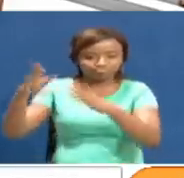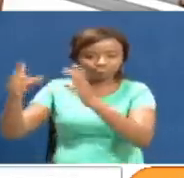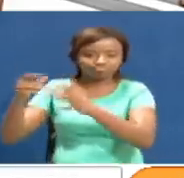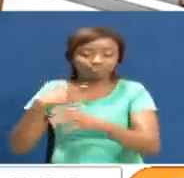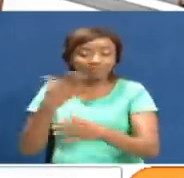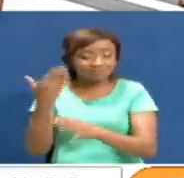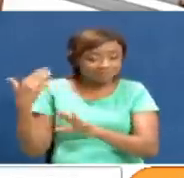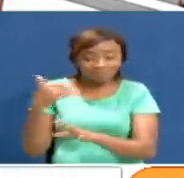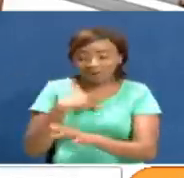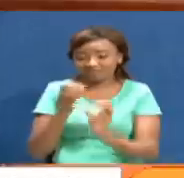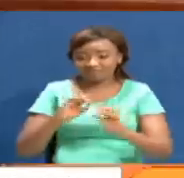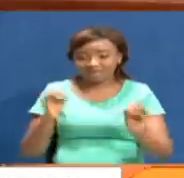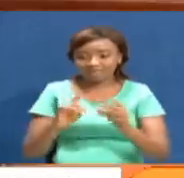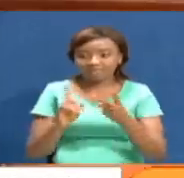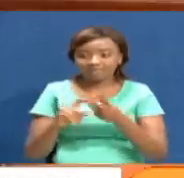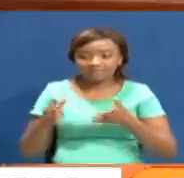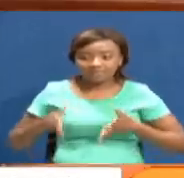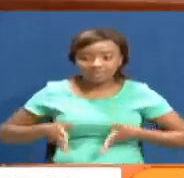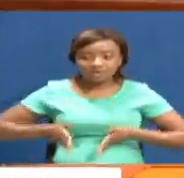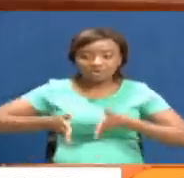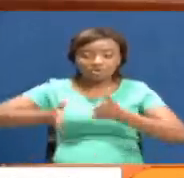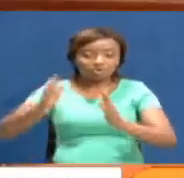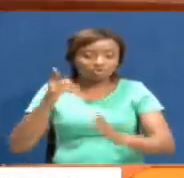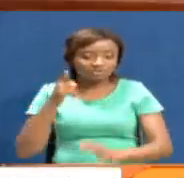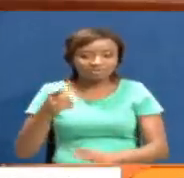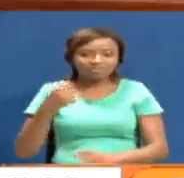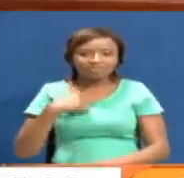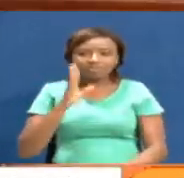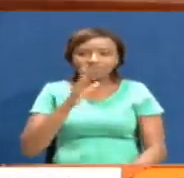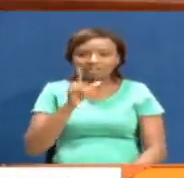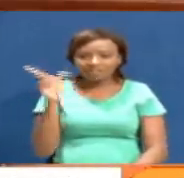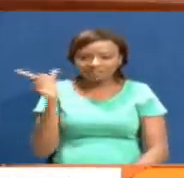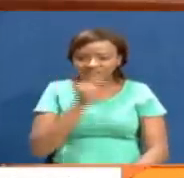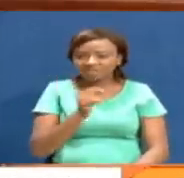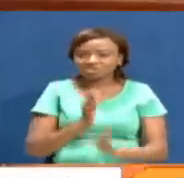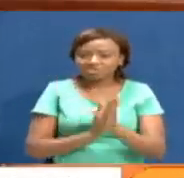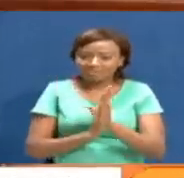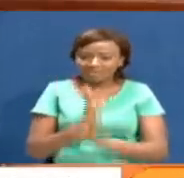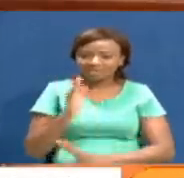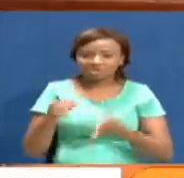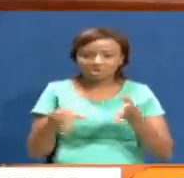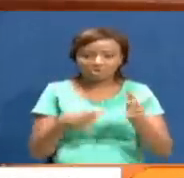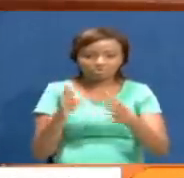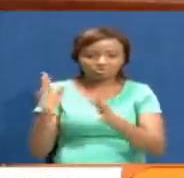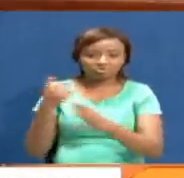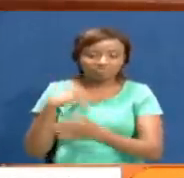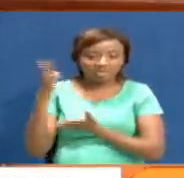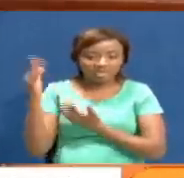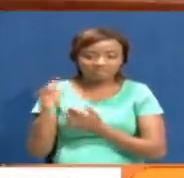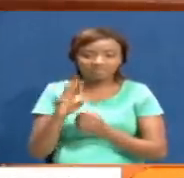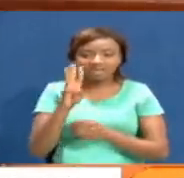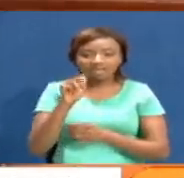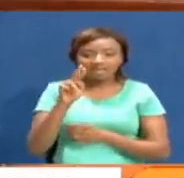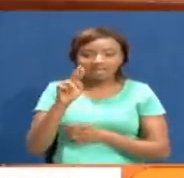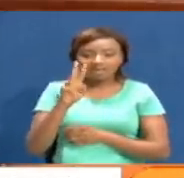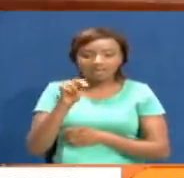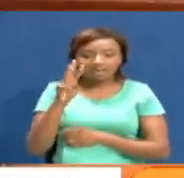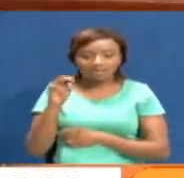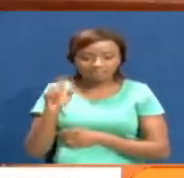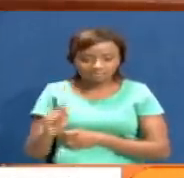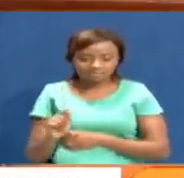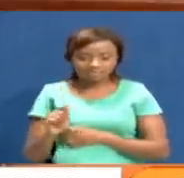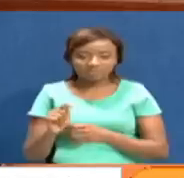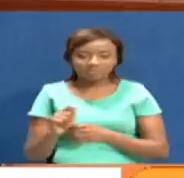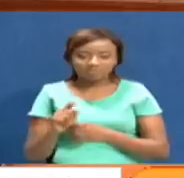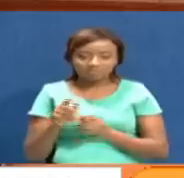independence. The road, I should have complete major roads to the estates, the NMT corridors.